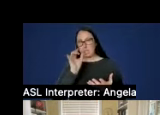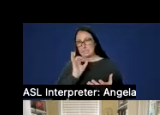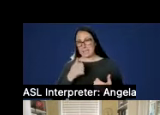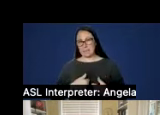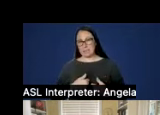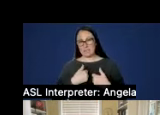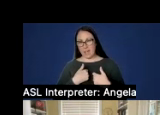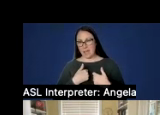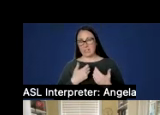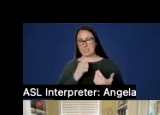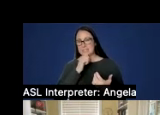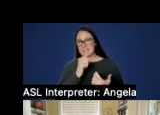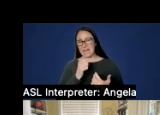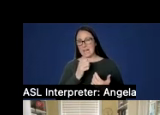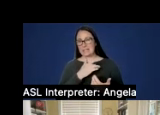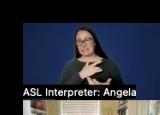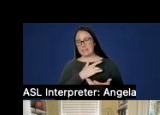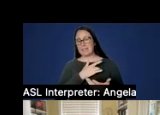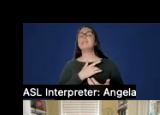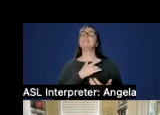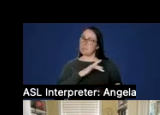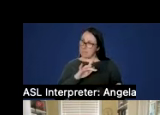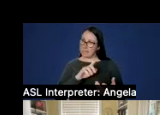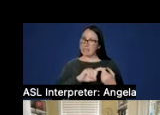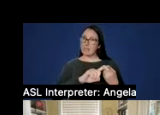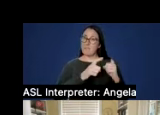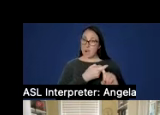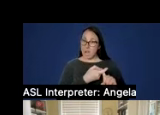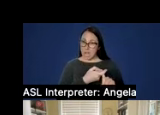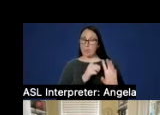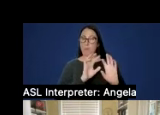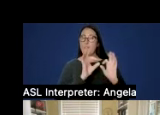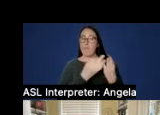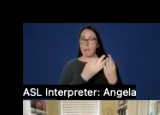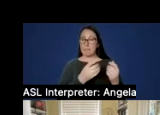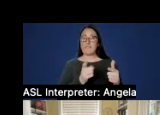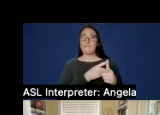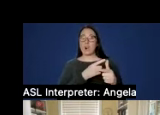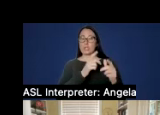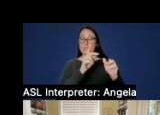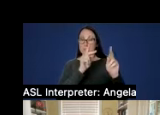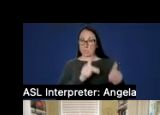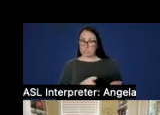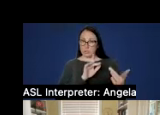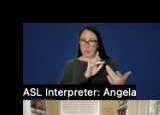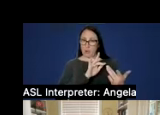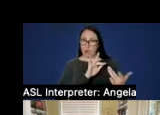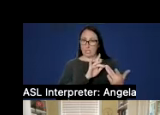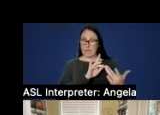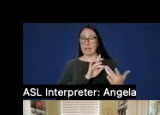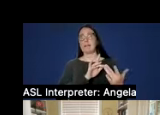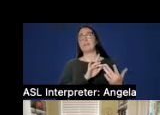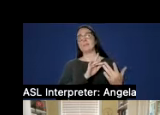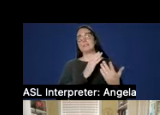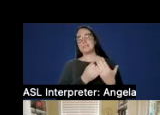Typically, a first responder is going to be a friend, a family member, maybe, somebody who just happened to be at the